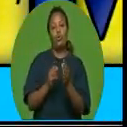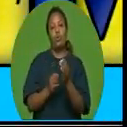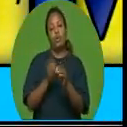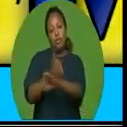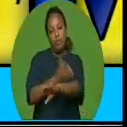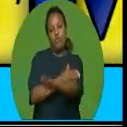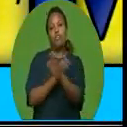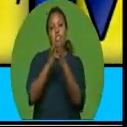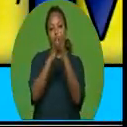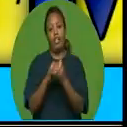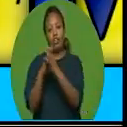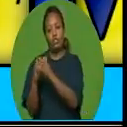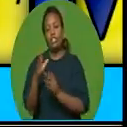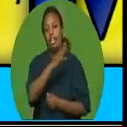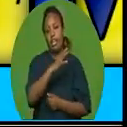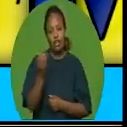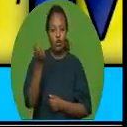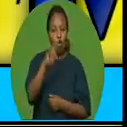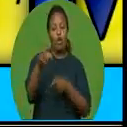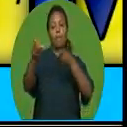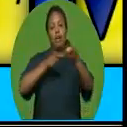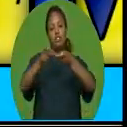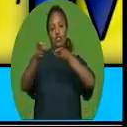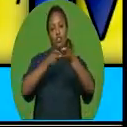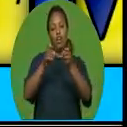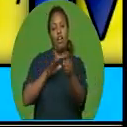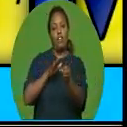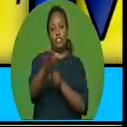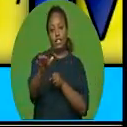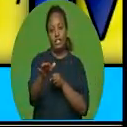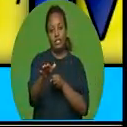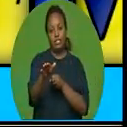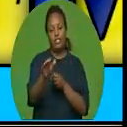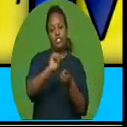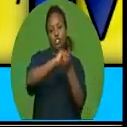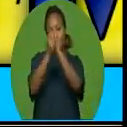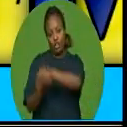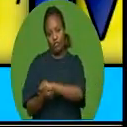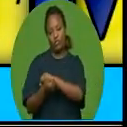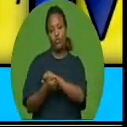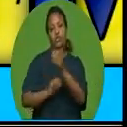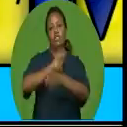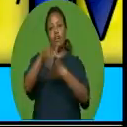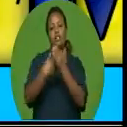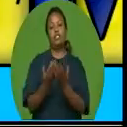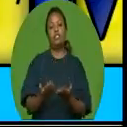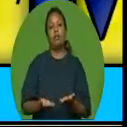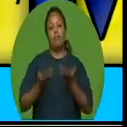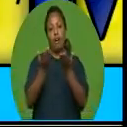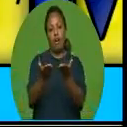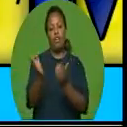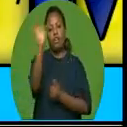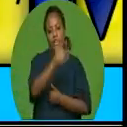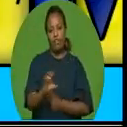to improved technology and or managerial efficiency shifts the aggregate